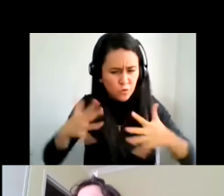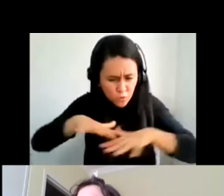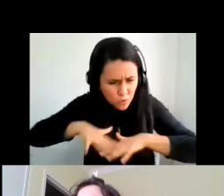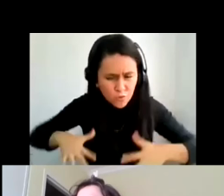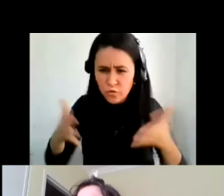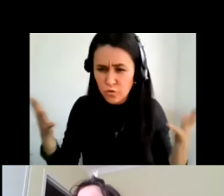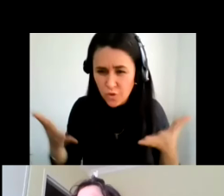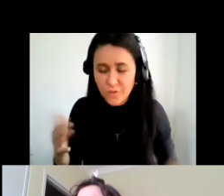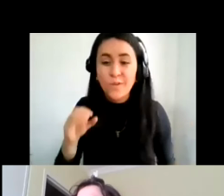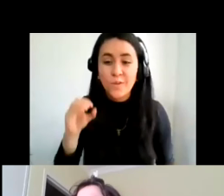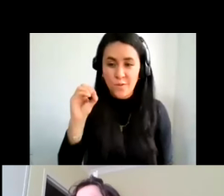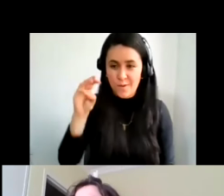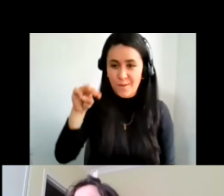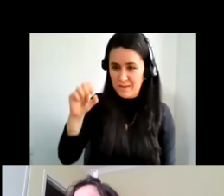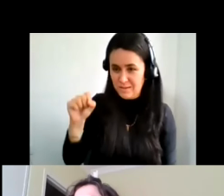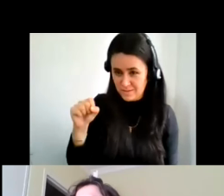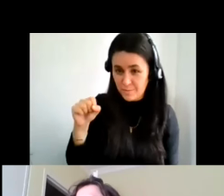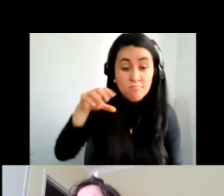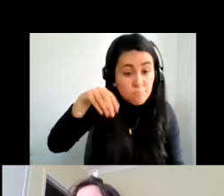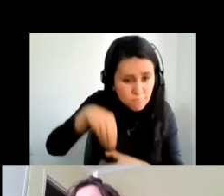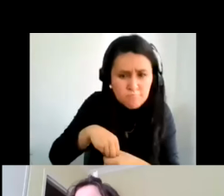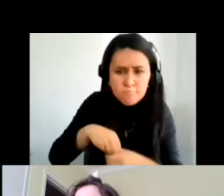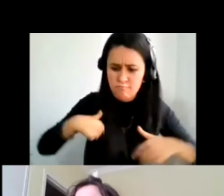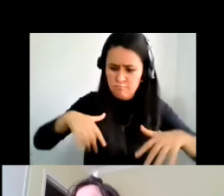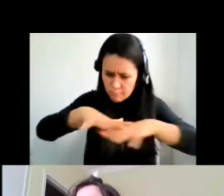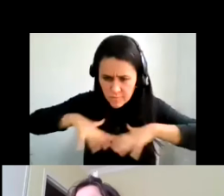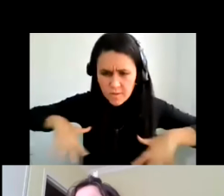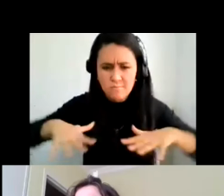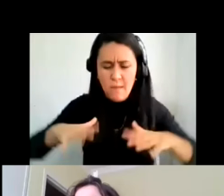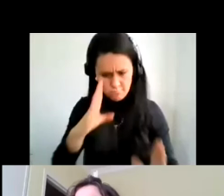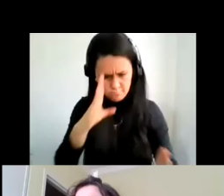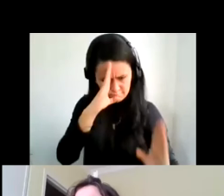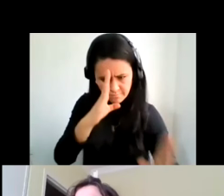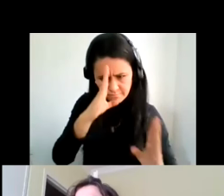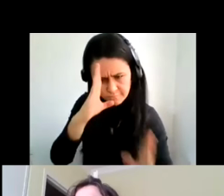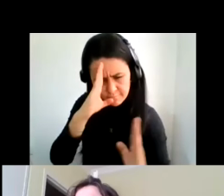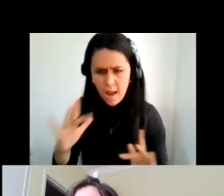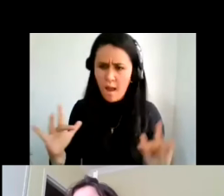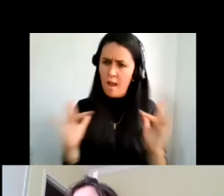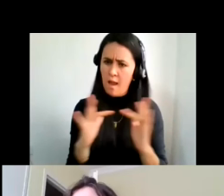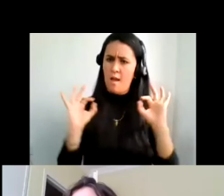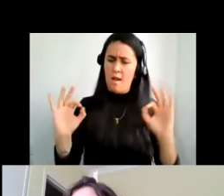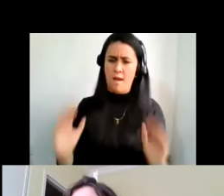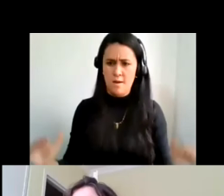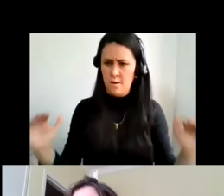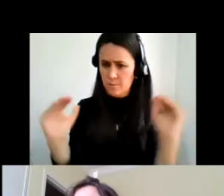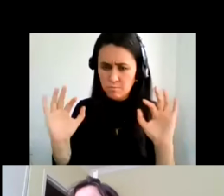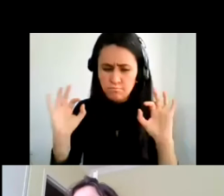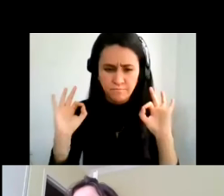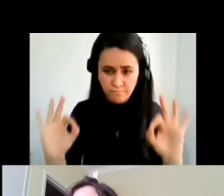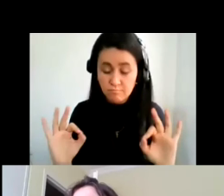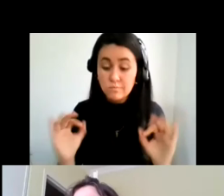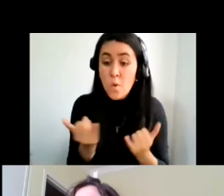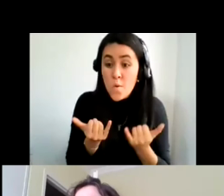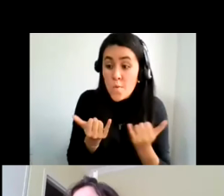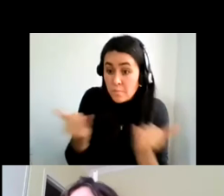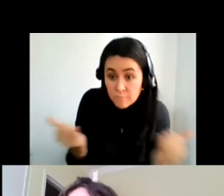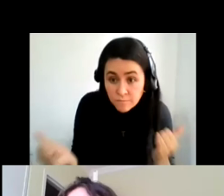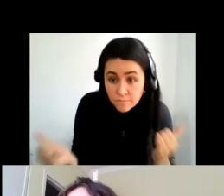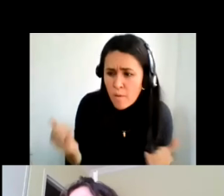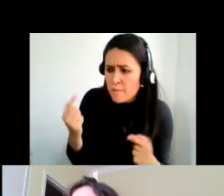coverage, which has availability, accessibility, acceptability, contact, and effective coverage delineated.